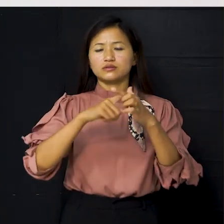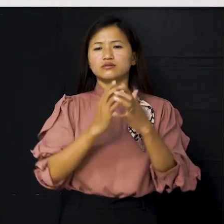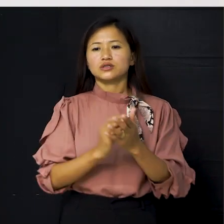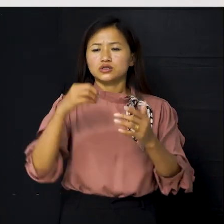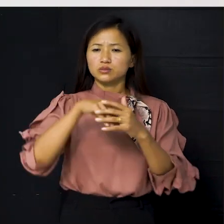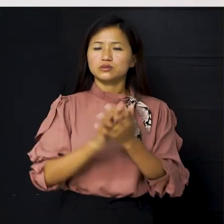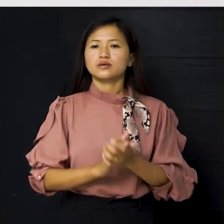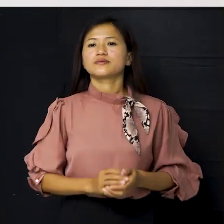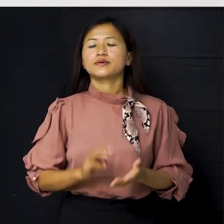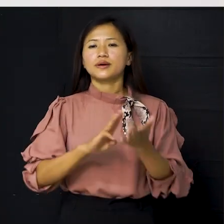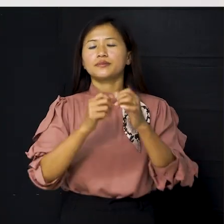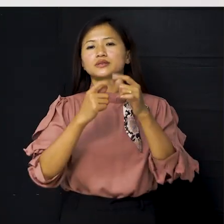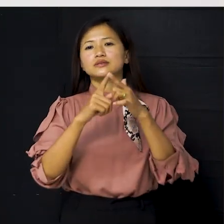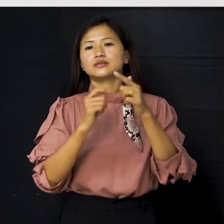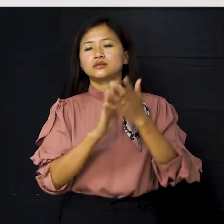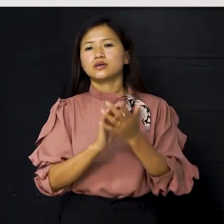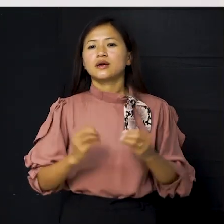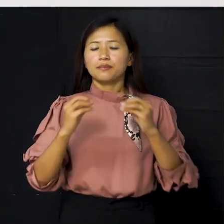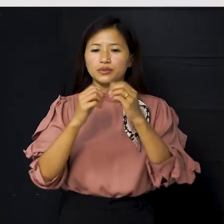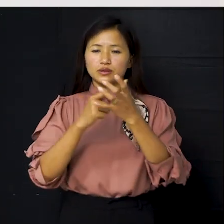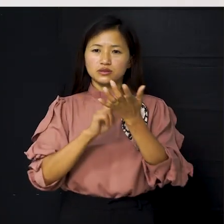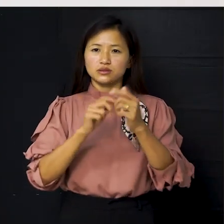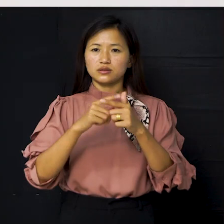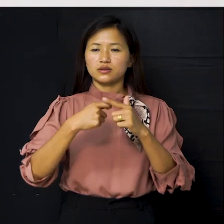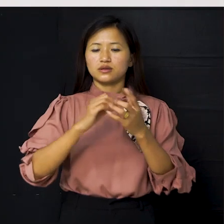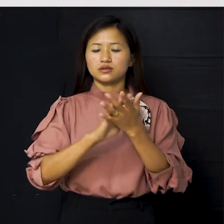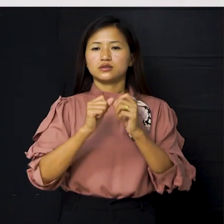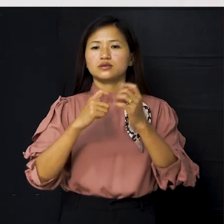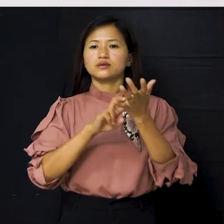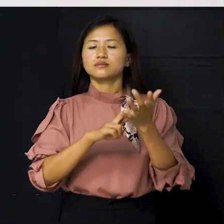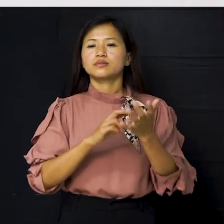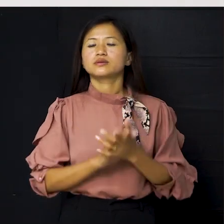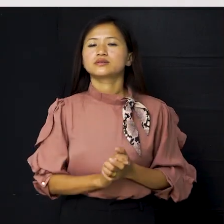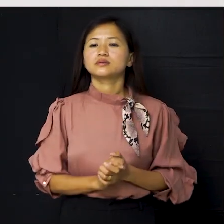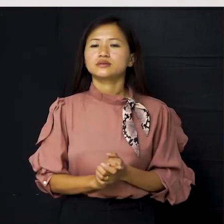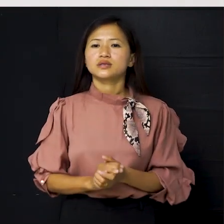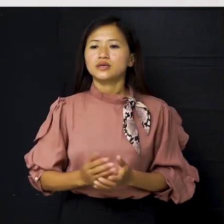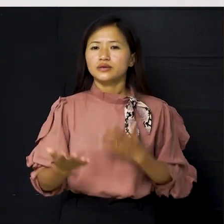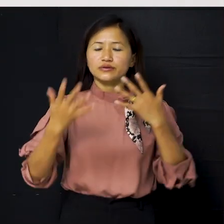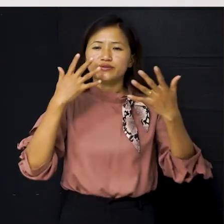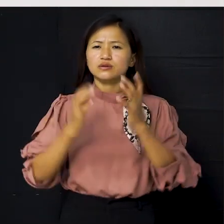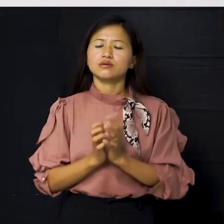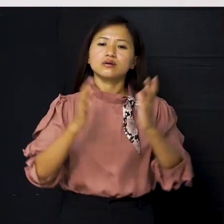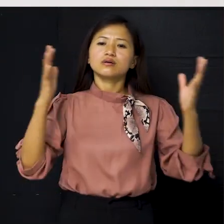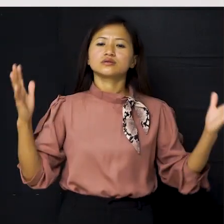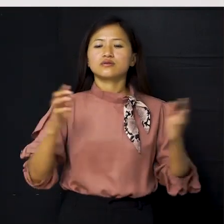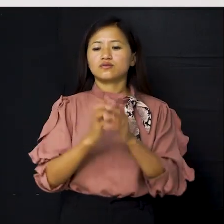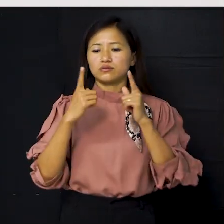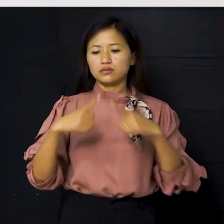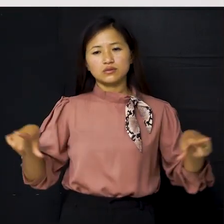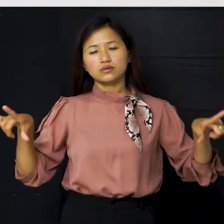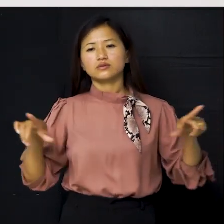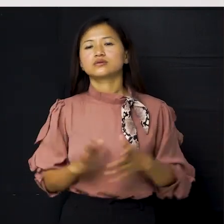of Marathas, from the rulers of Bandelkhans, this Aurangzeb, he had to face a lot of loss